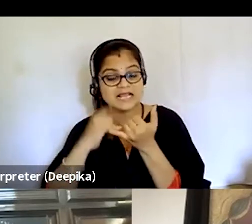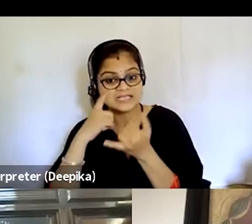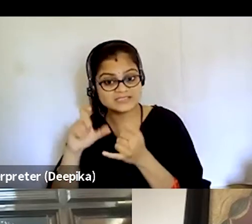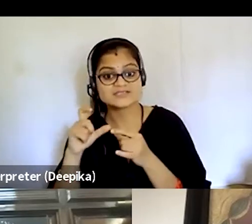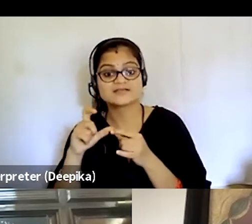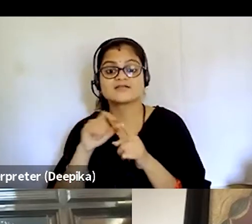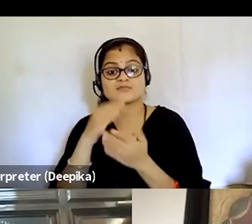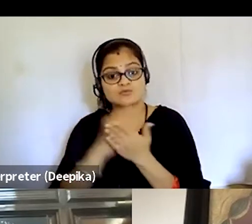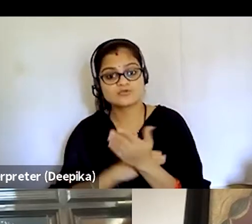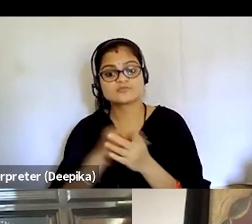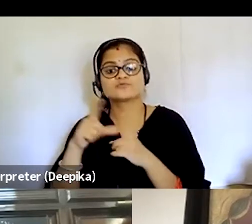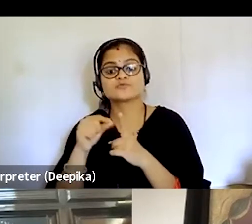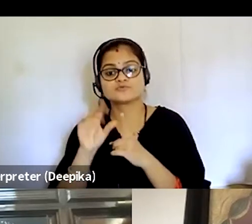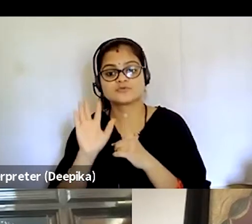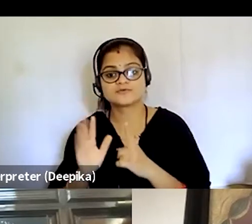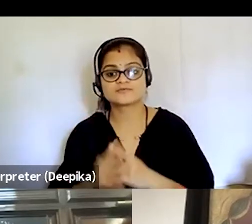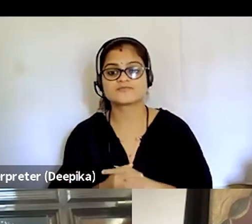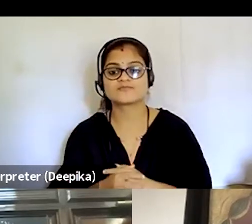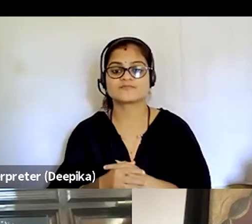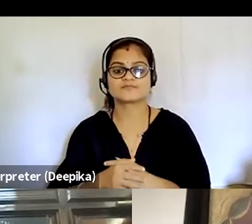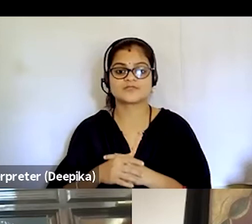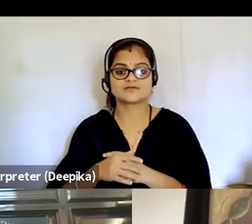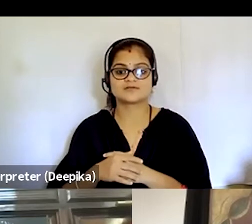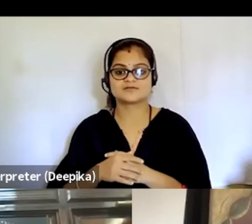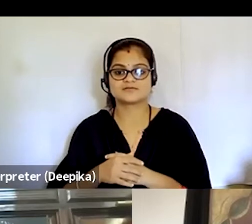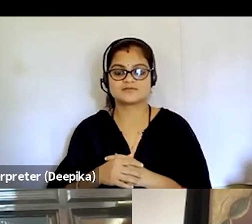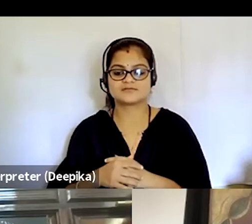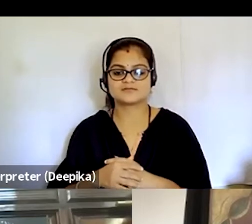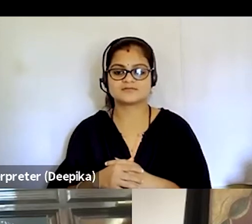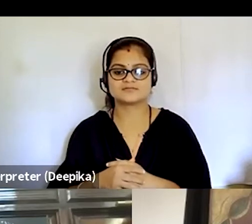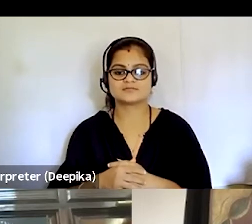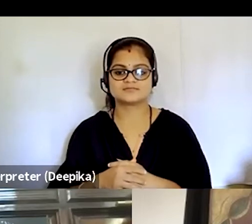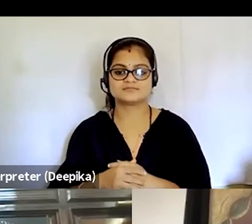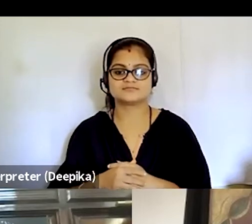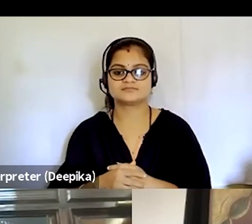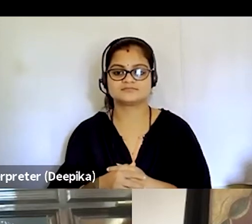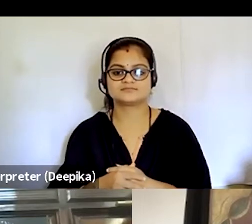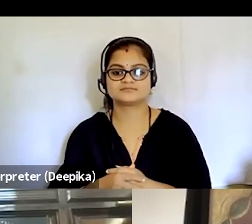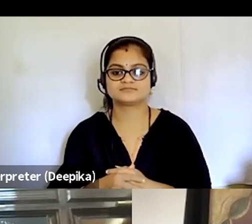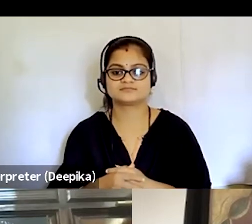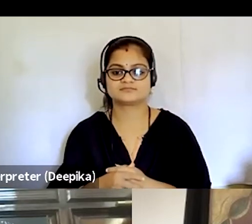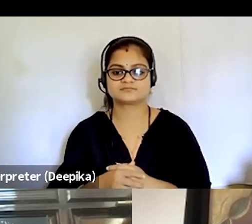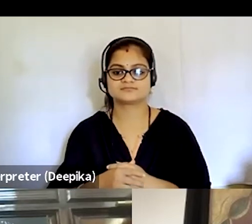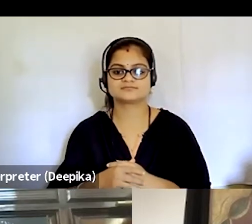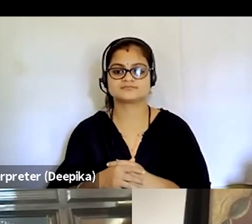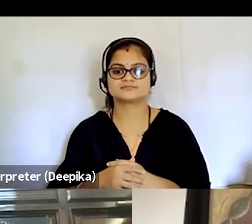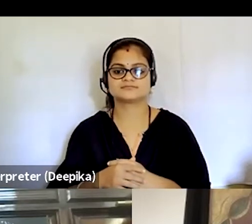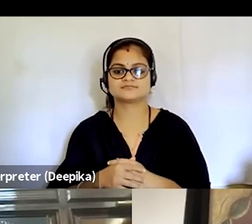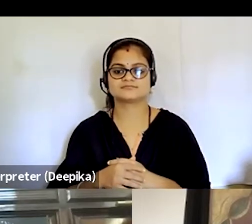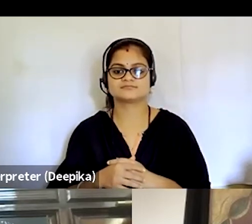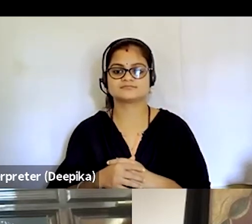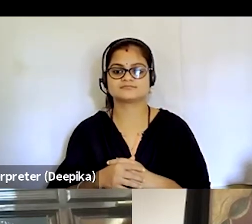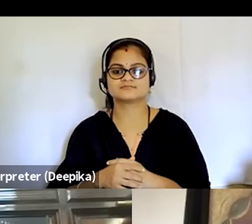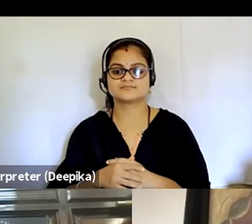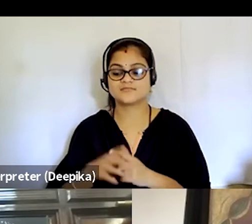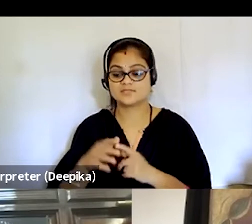because there's a whole school of thinking that you can't defile the space. It's a very Brahminical way of looking